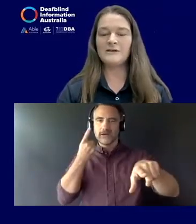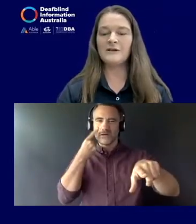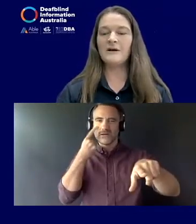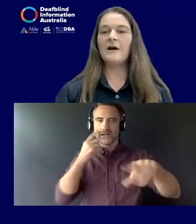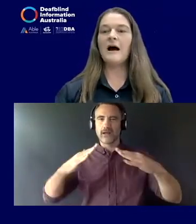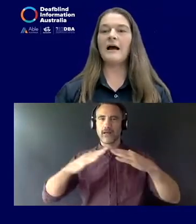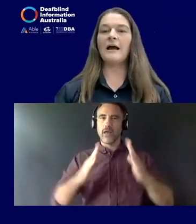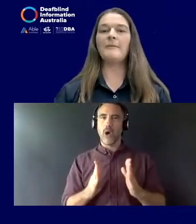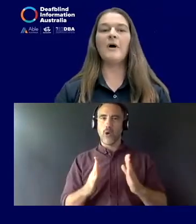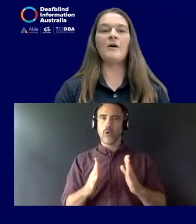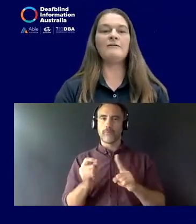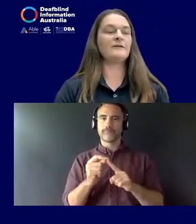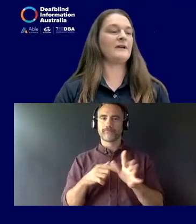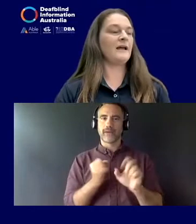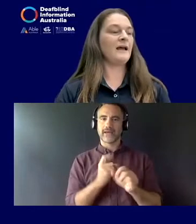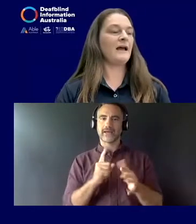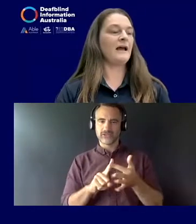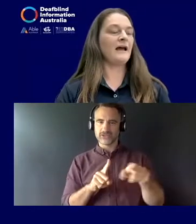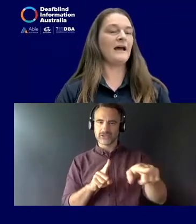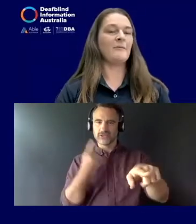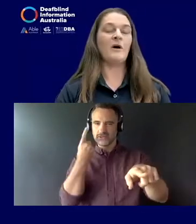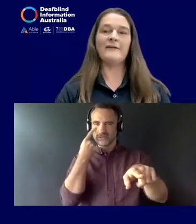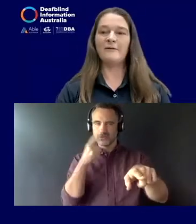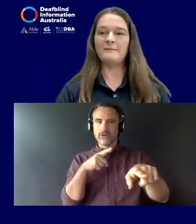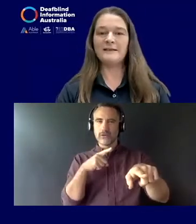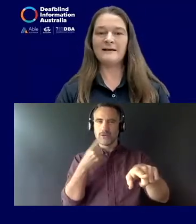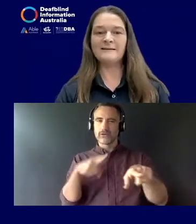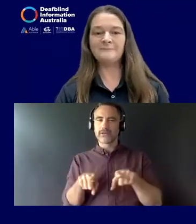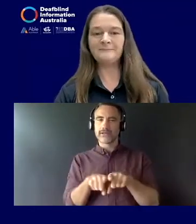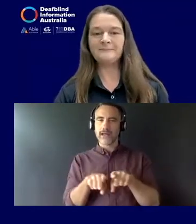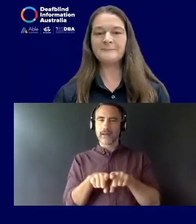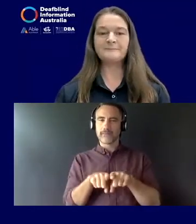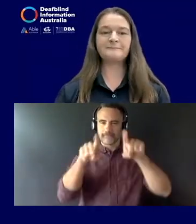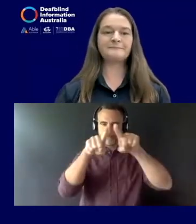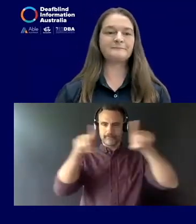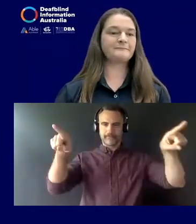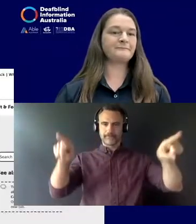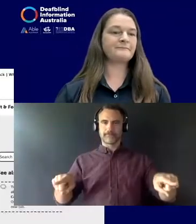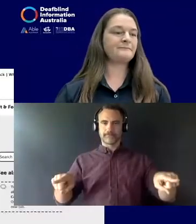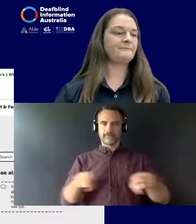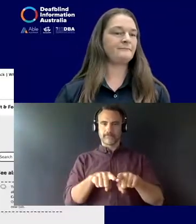homepage of our website.